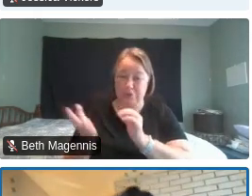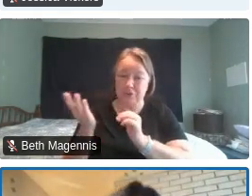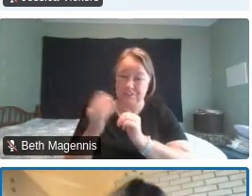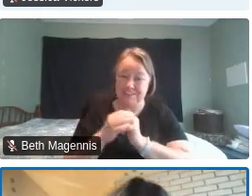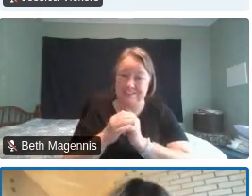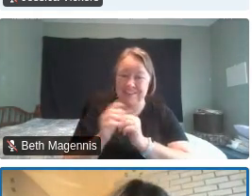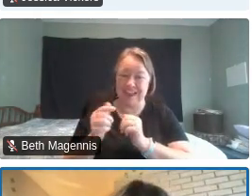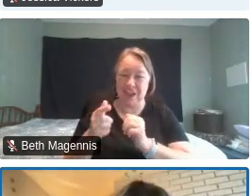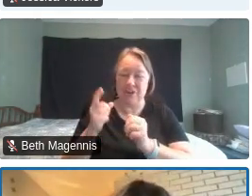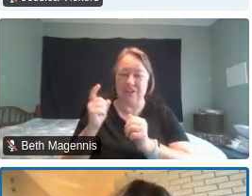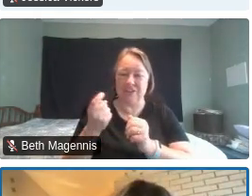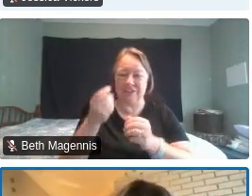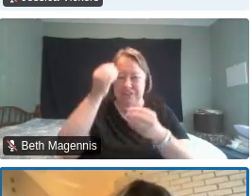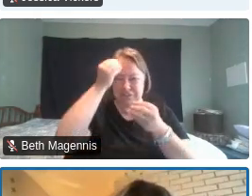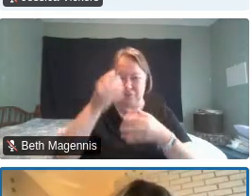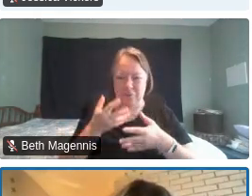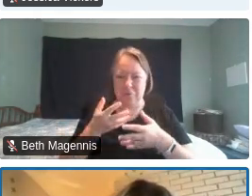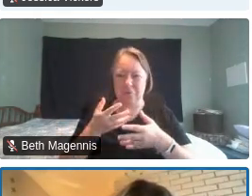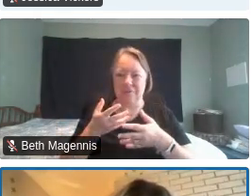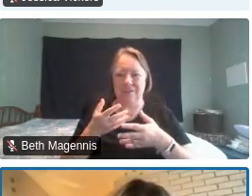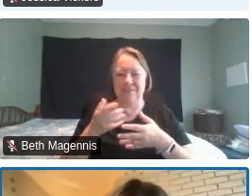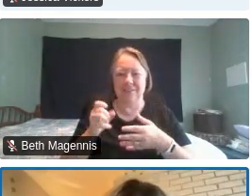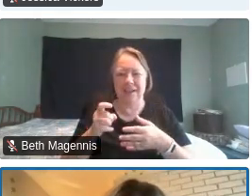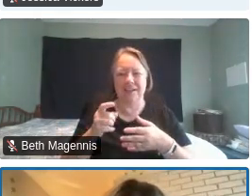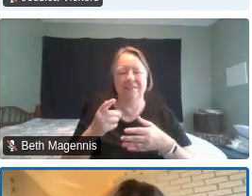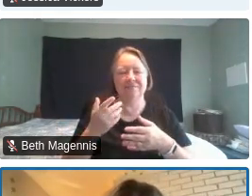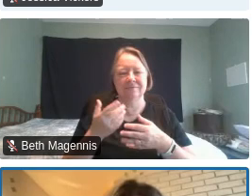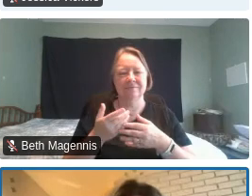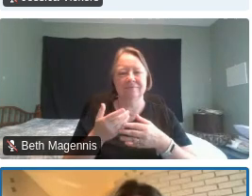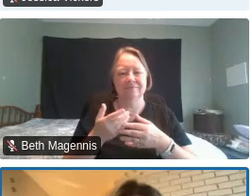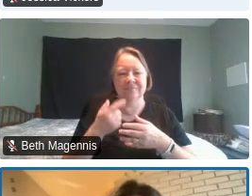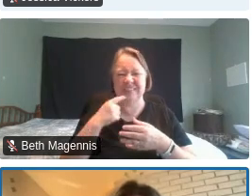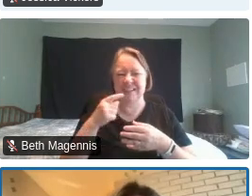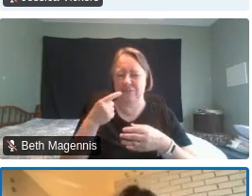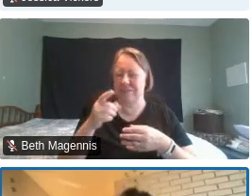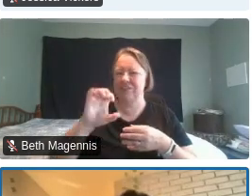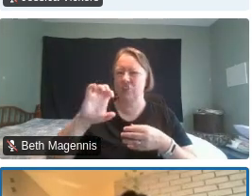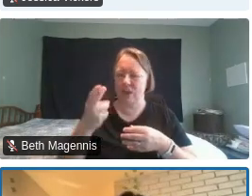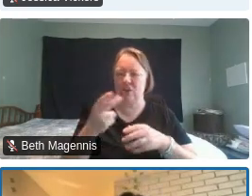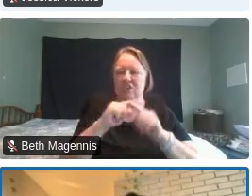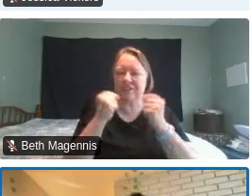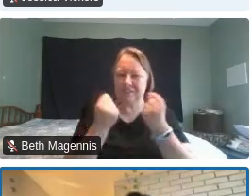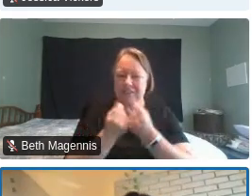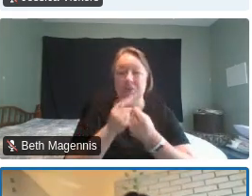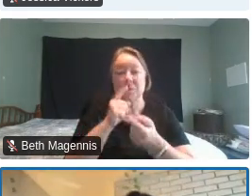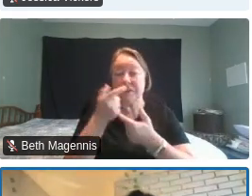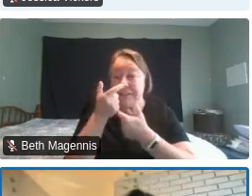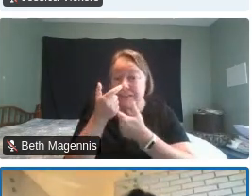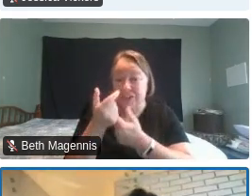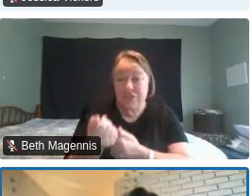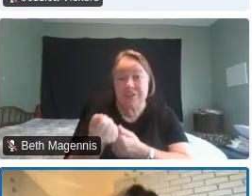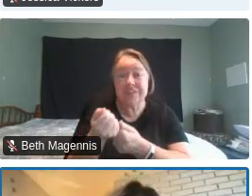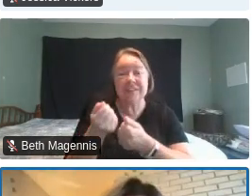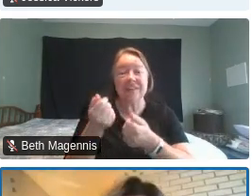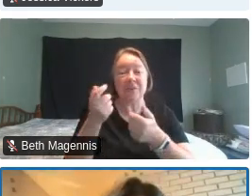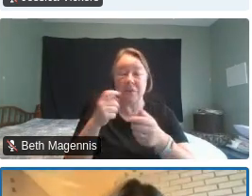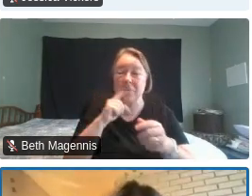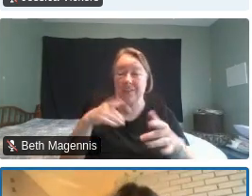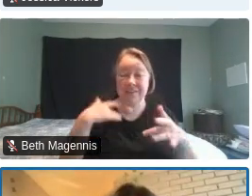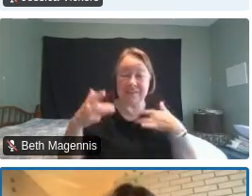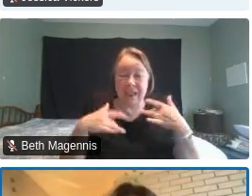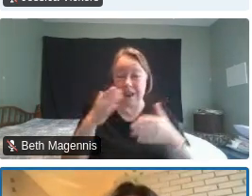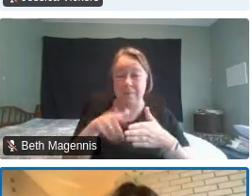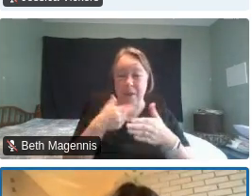I was just being told by the Scratch team that would be, because it's so interesting and we get excited about